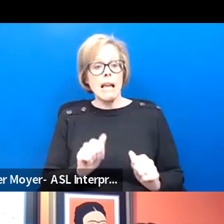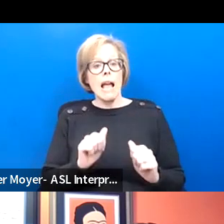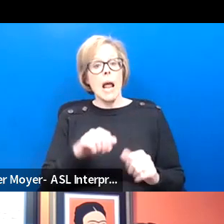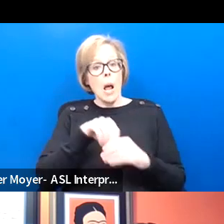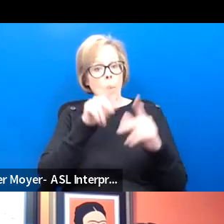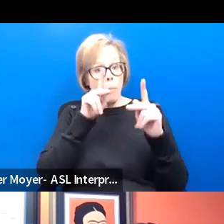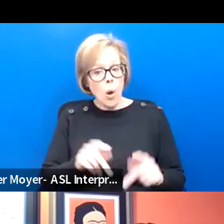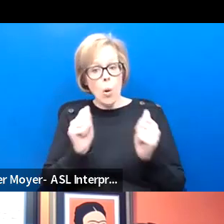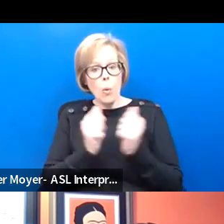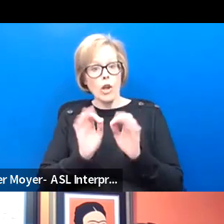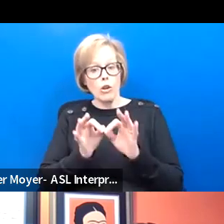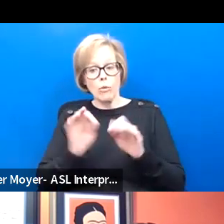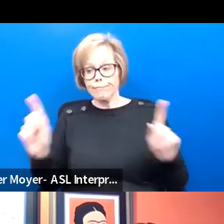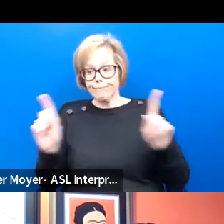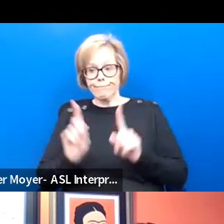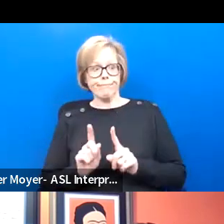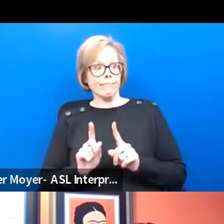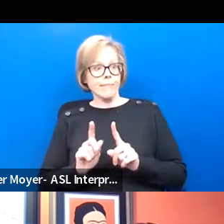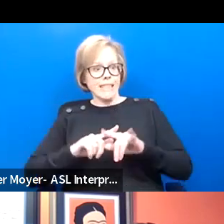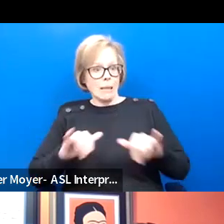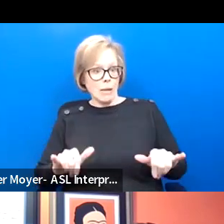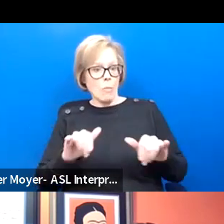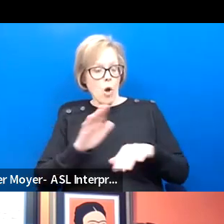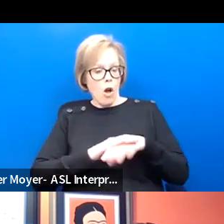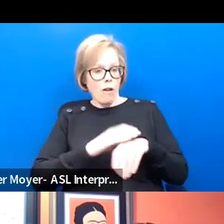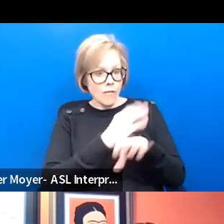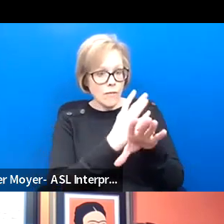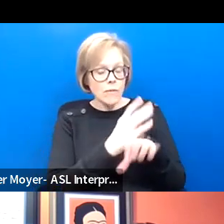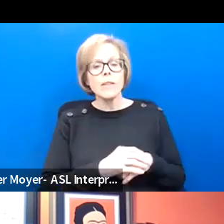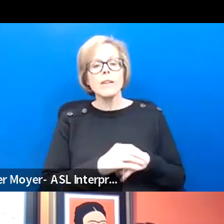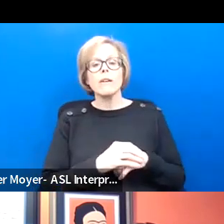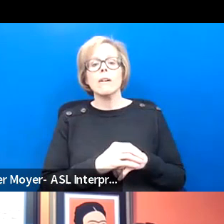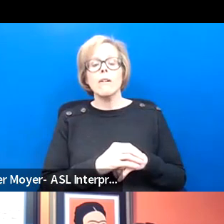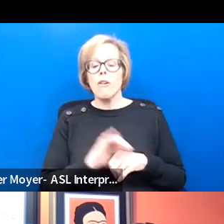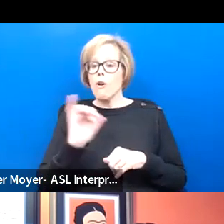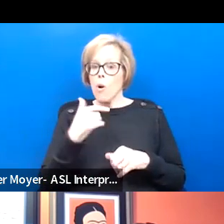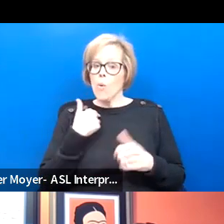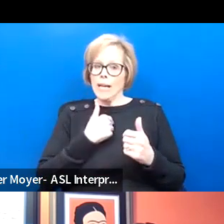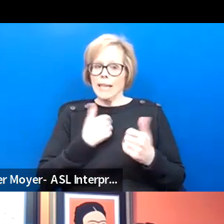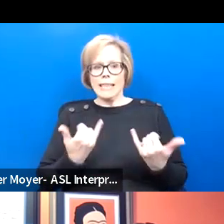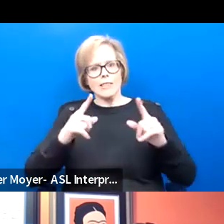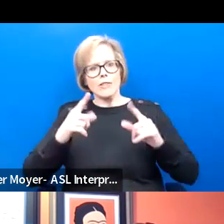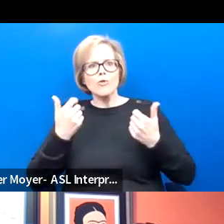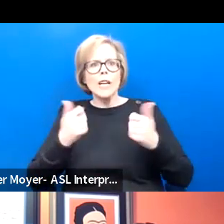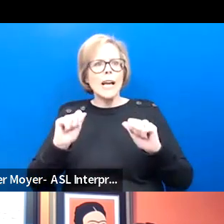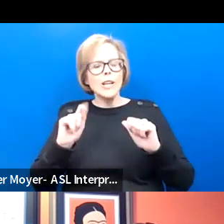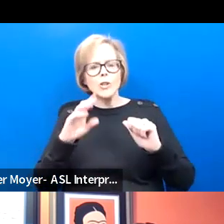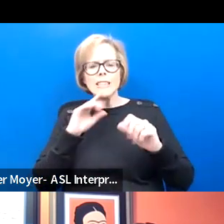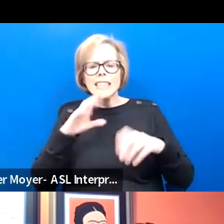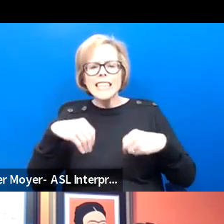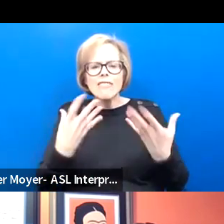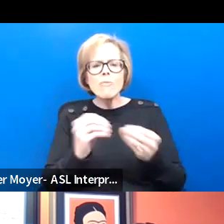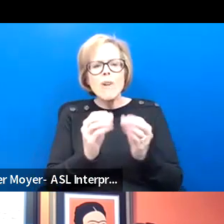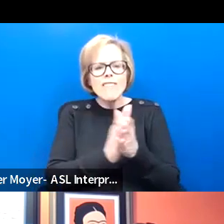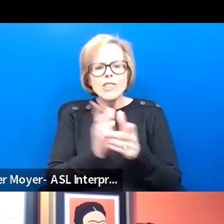with an interpreter on the phone line at the same time. We also are trying to give more incentives